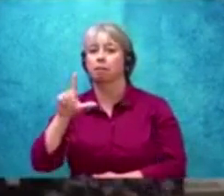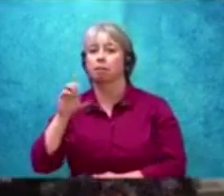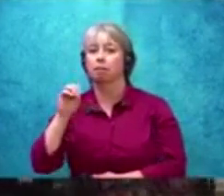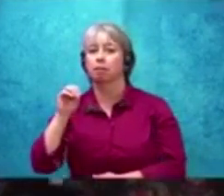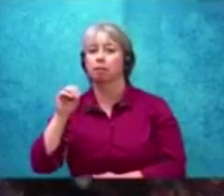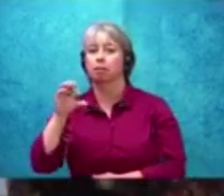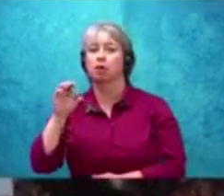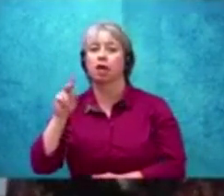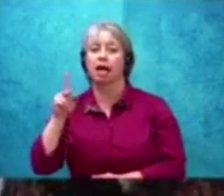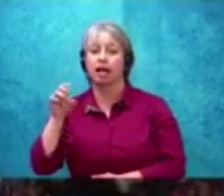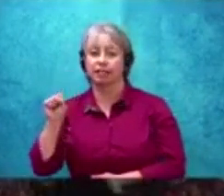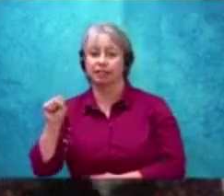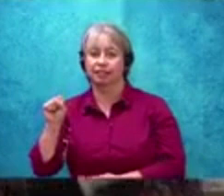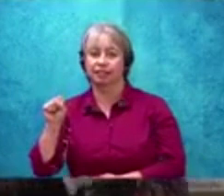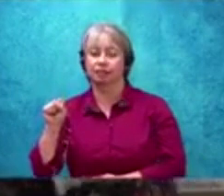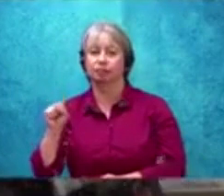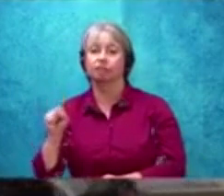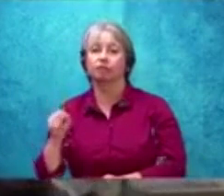And back to our picture.